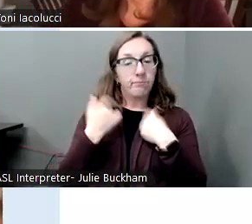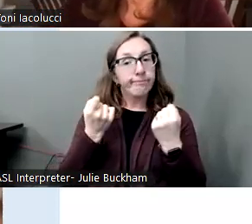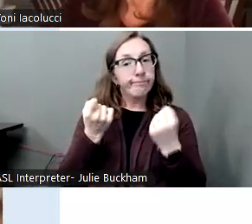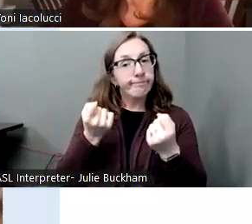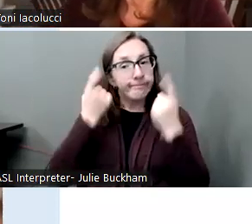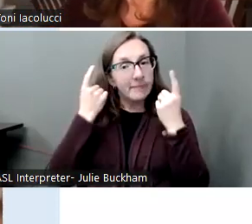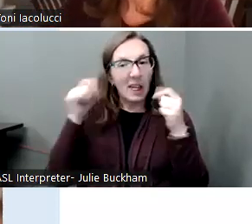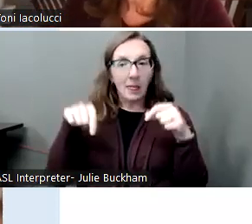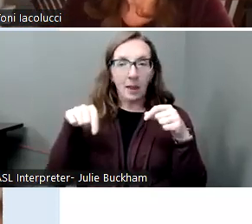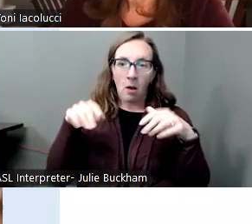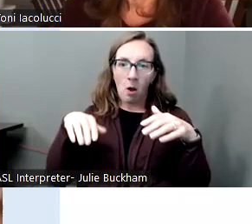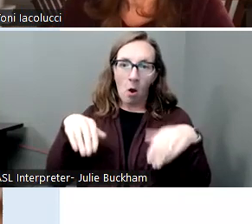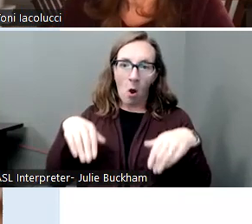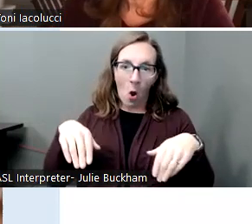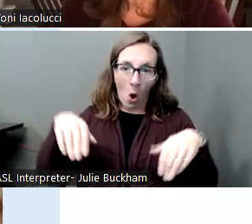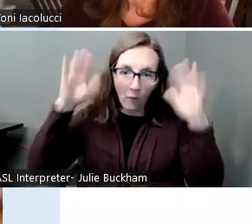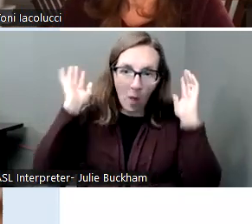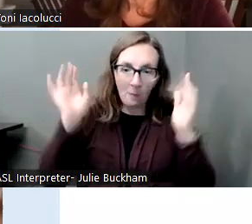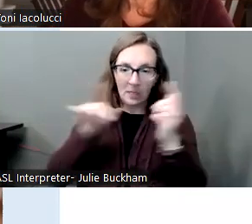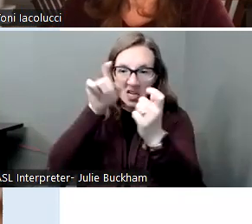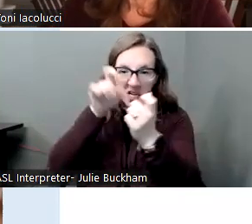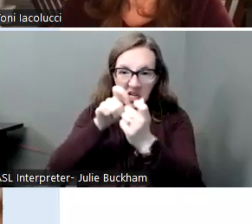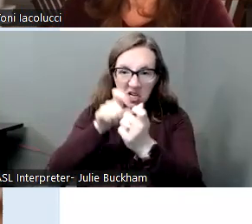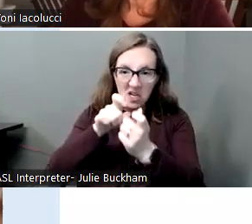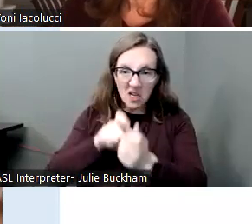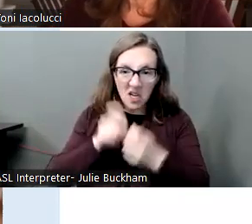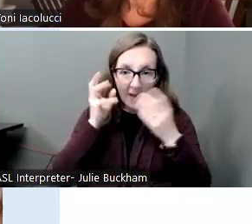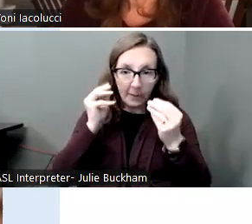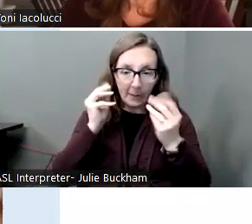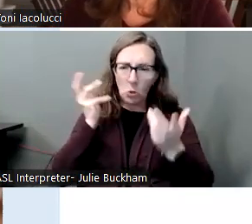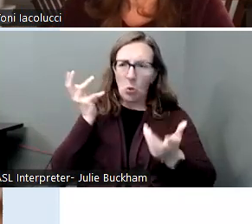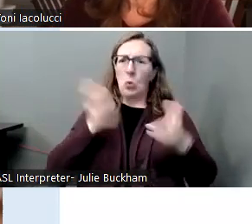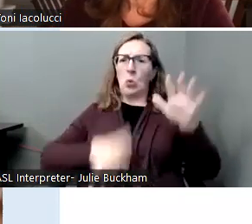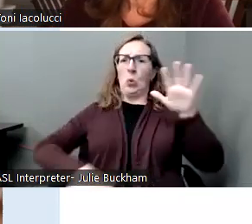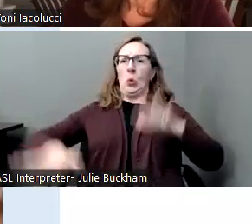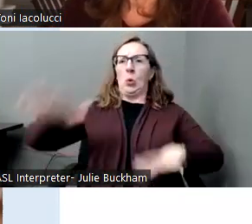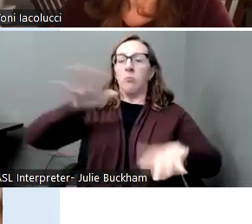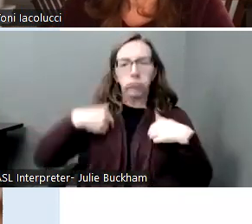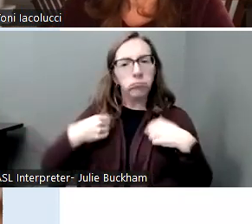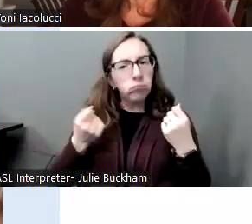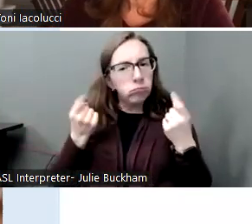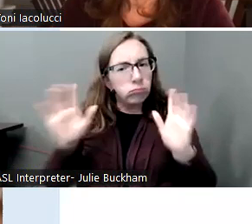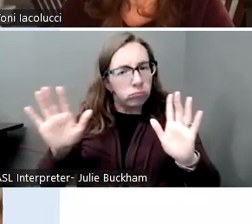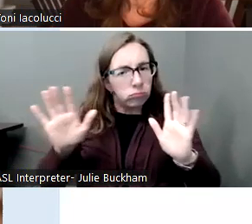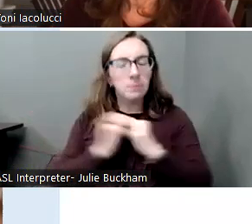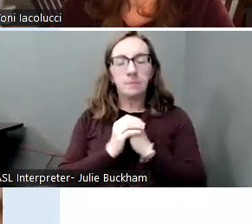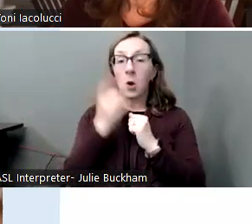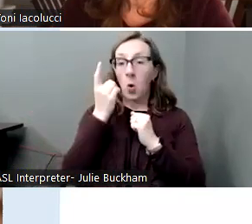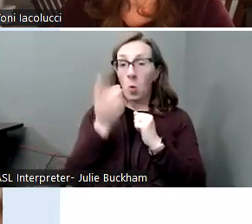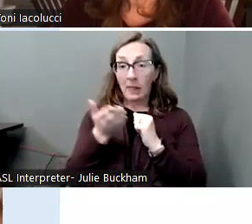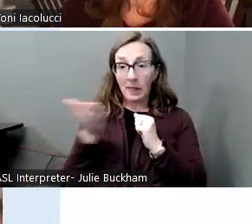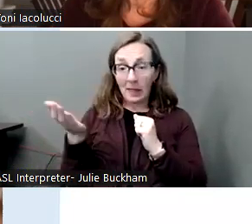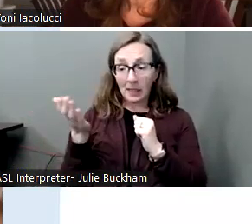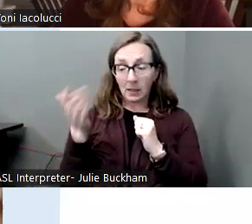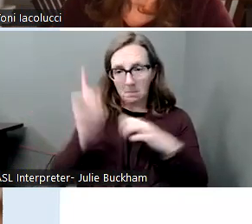an overwhelming amount of detail and information. And one of the things that has come